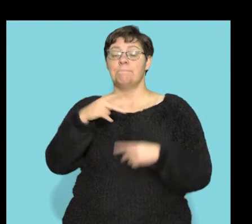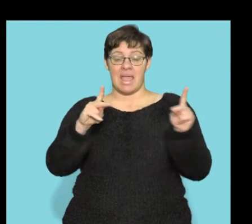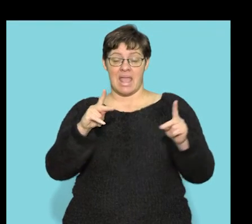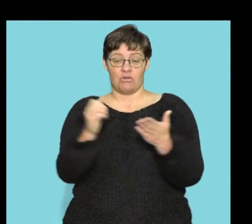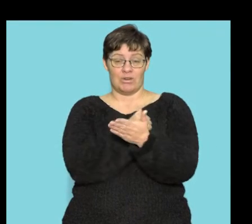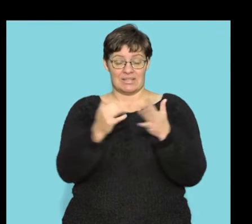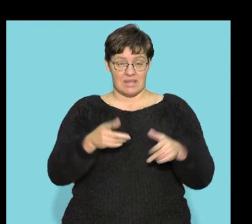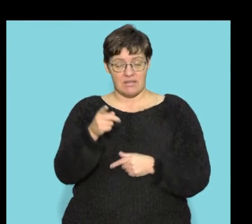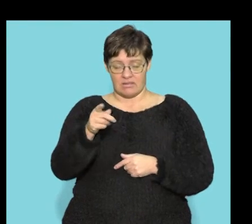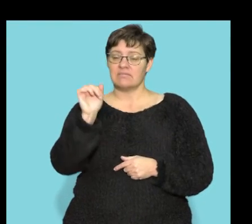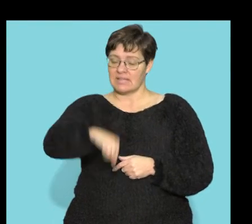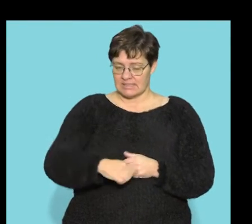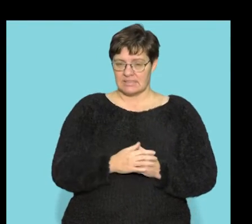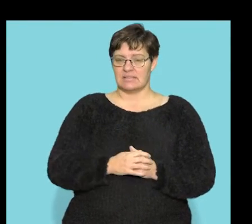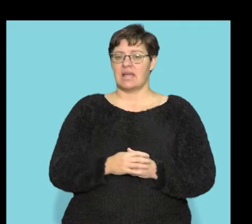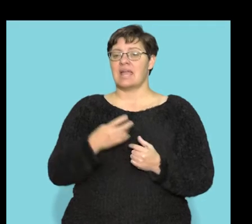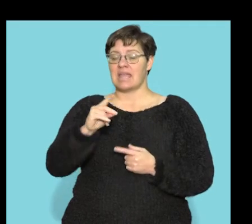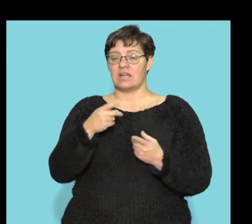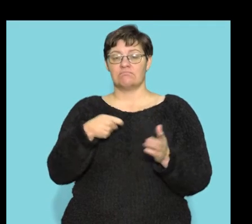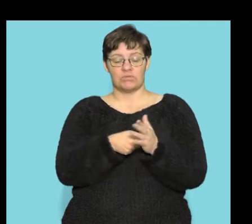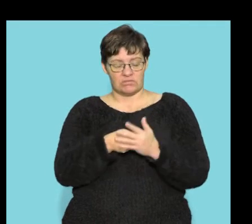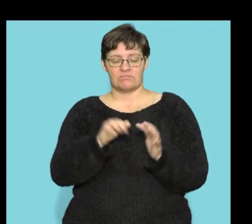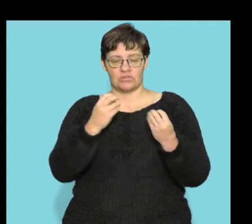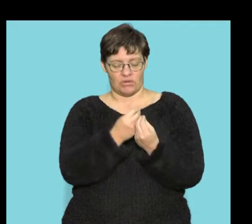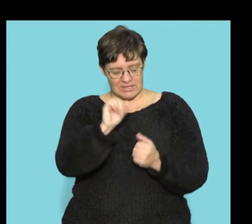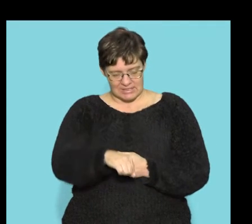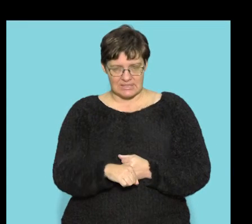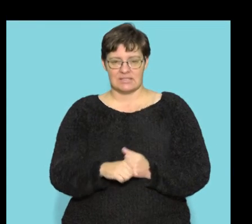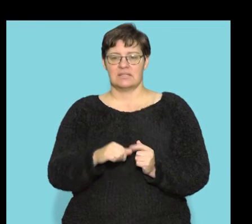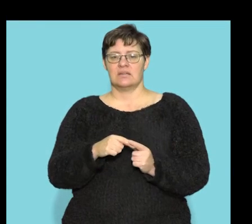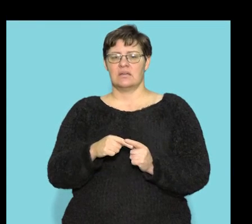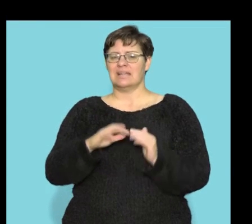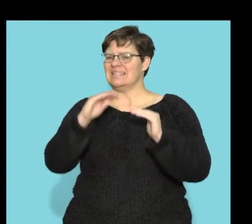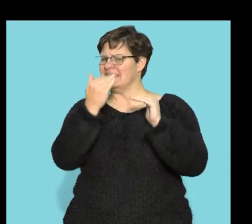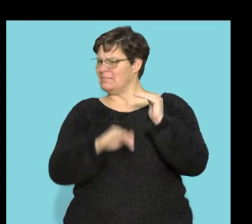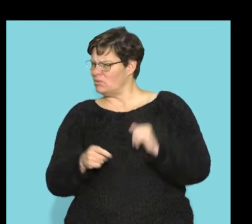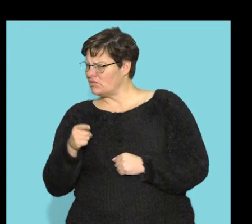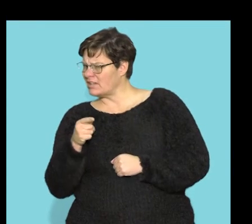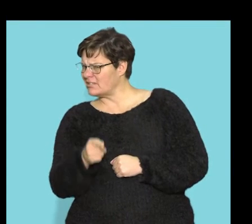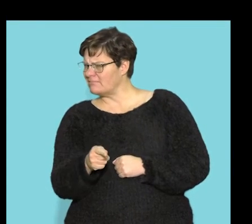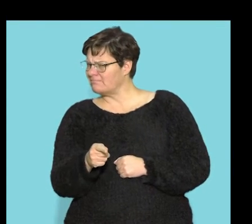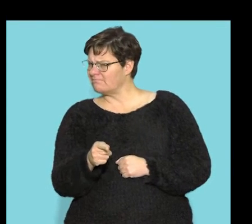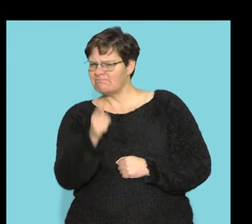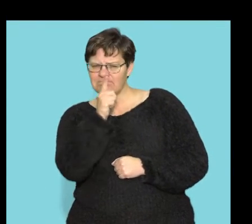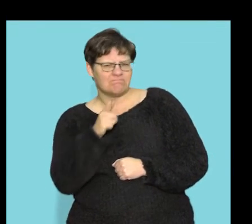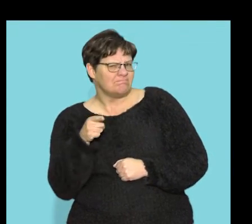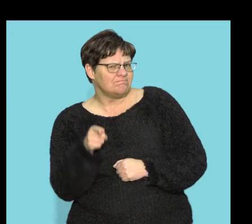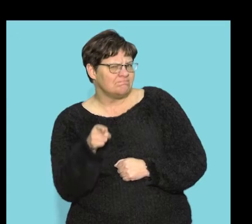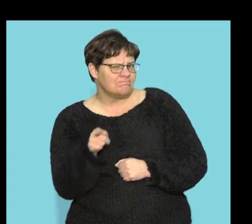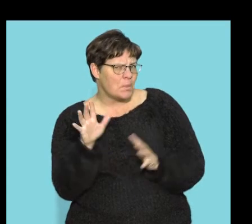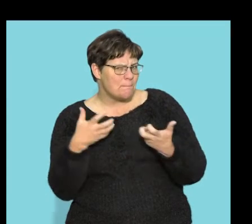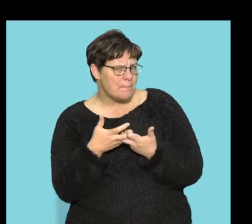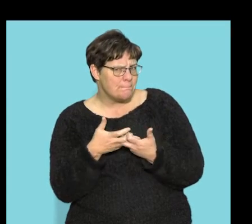yes. Cash purchase of stock, yes. Depreciation. What can you tell me about